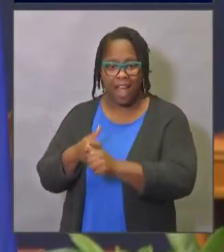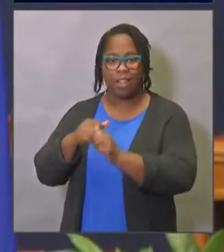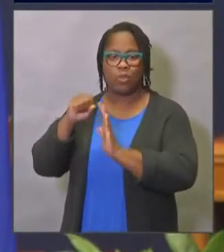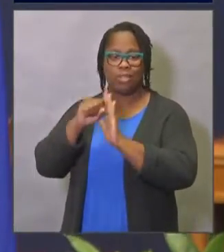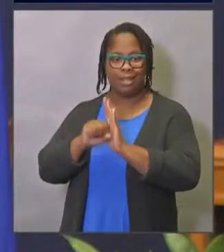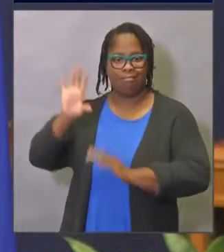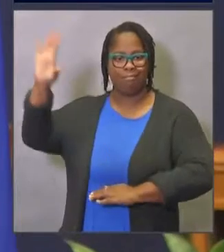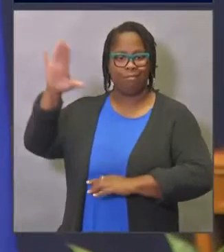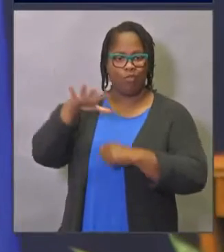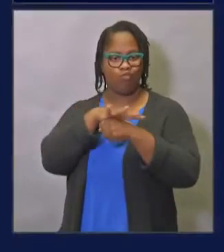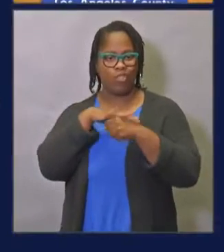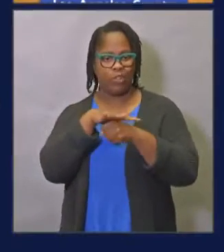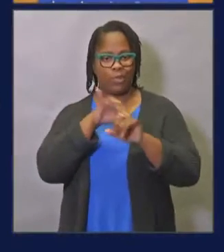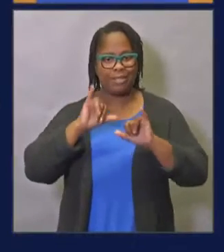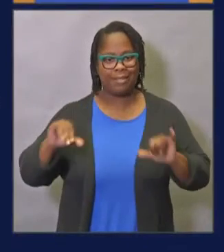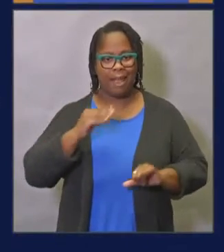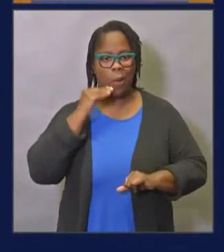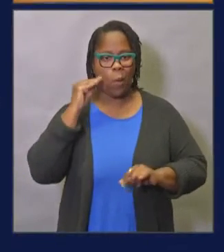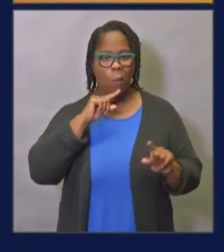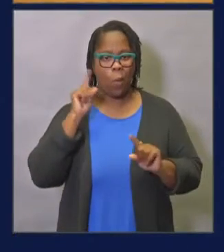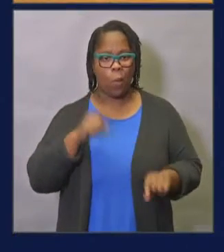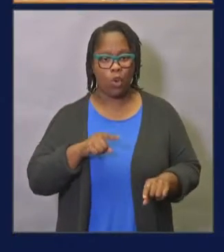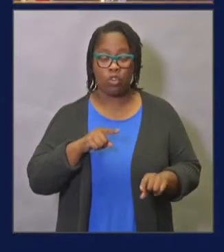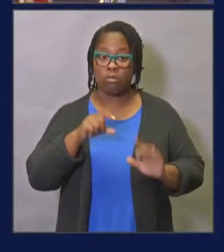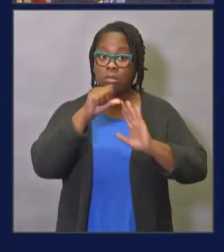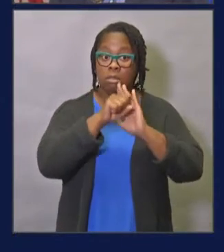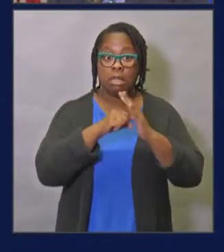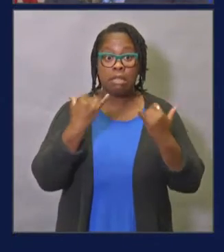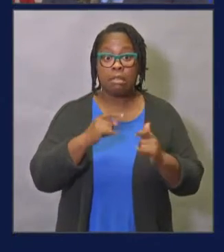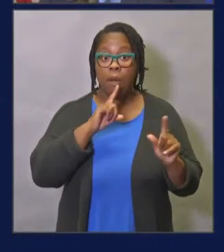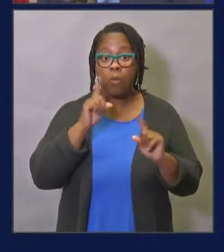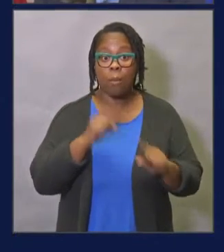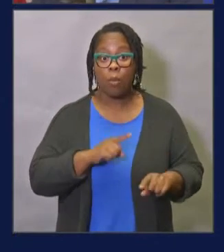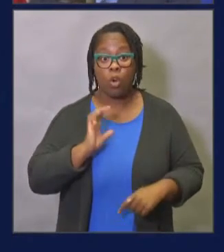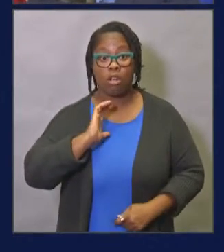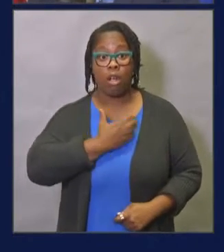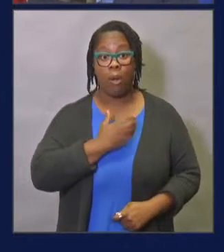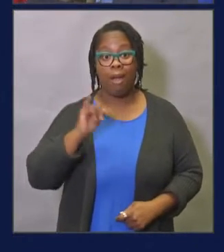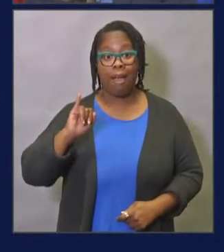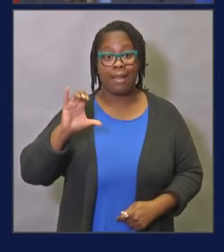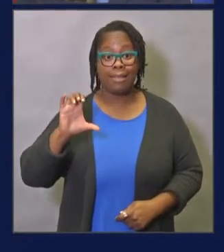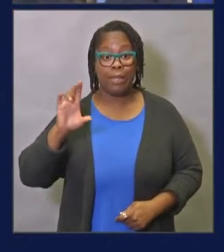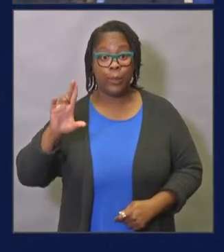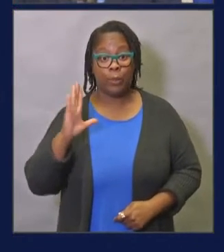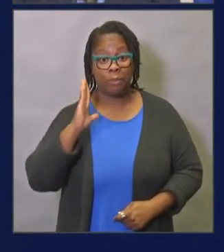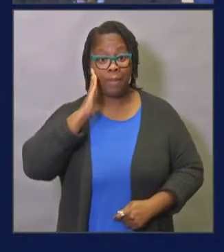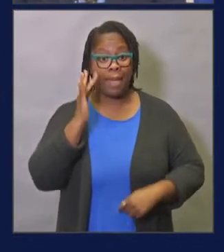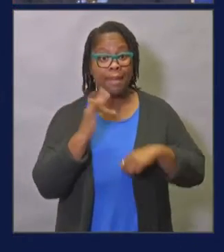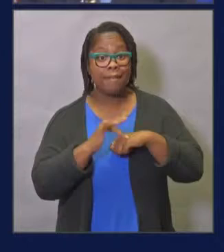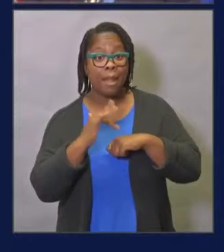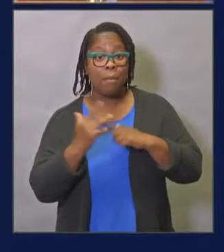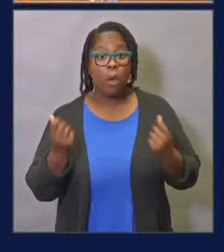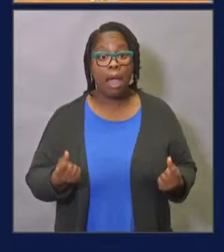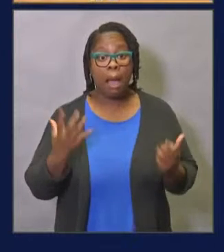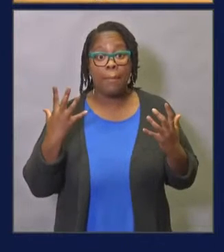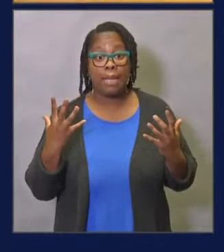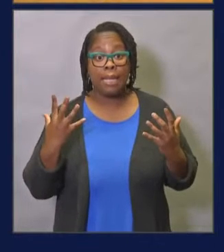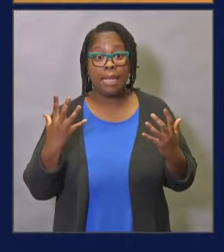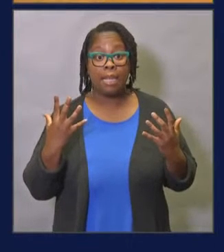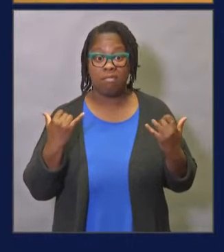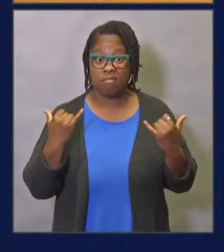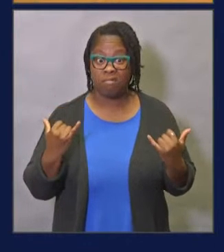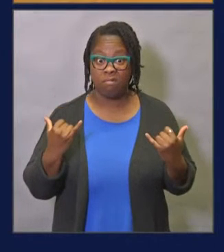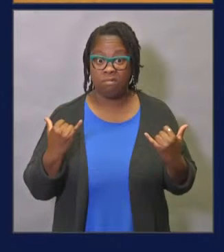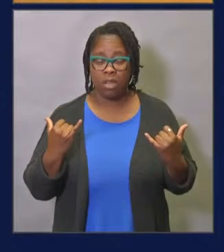stay-at-home order, and the state is reporting that our current regional adjusted ICU bed availability is currently